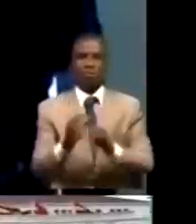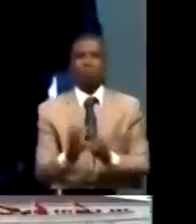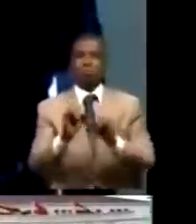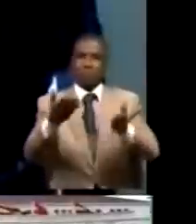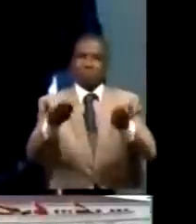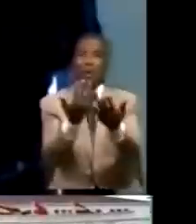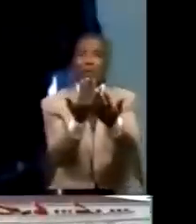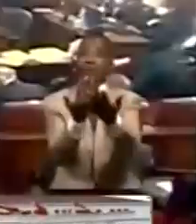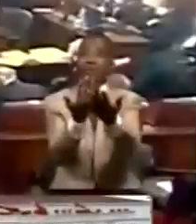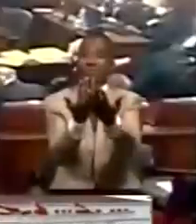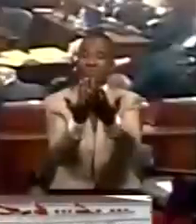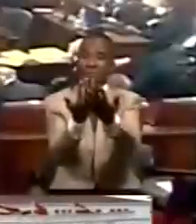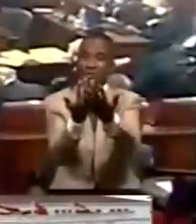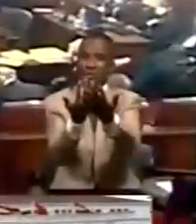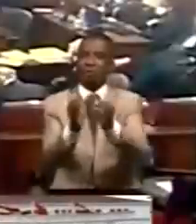Very well.